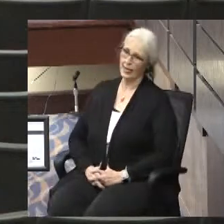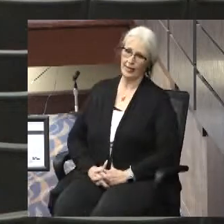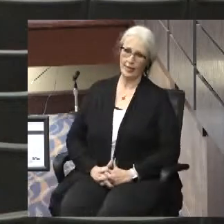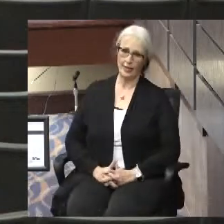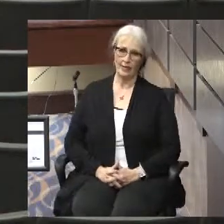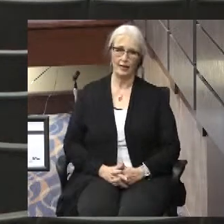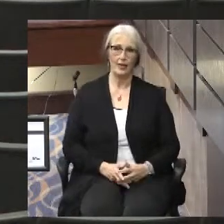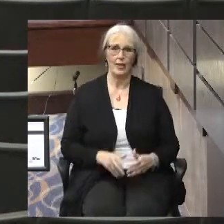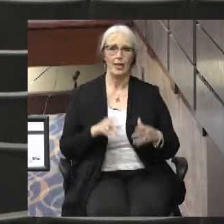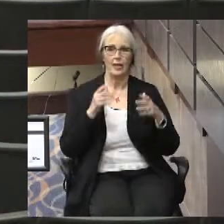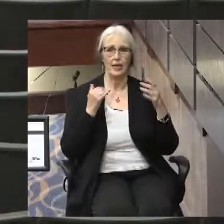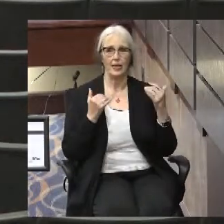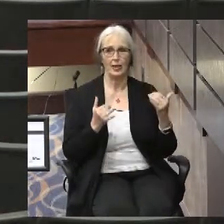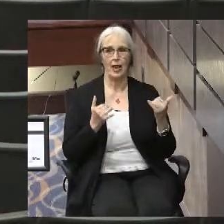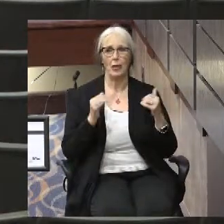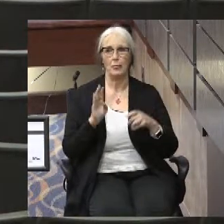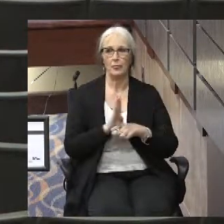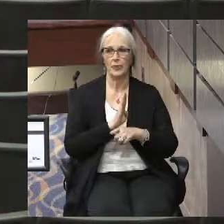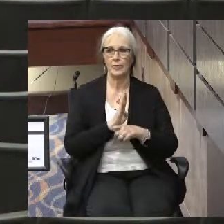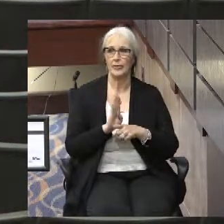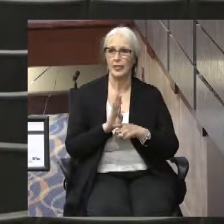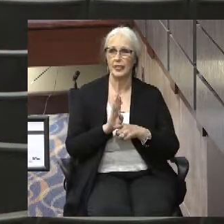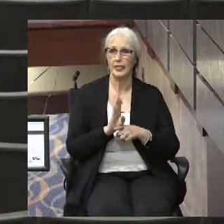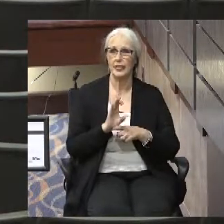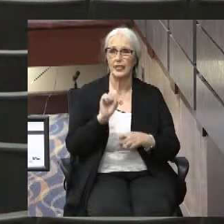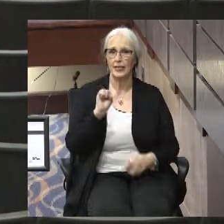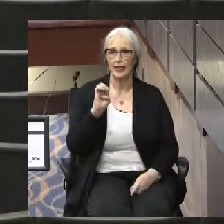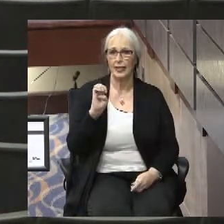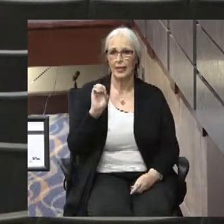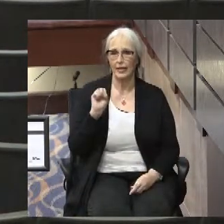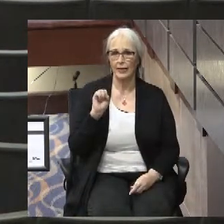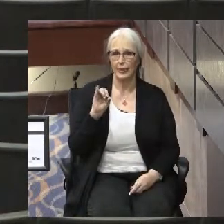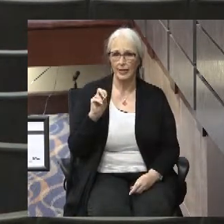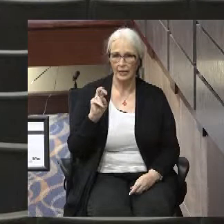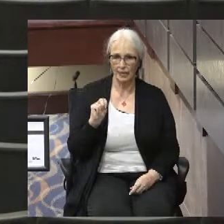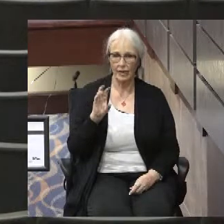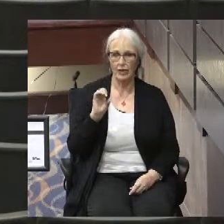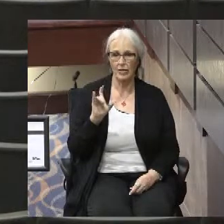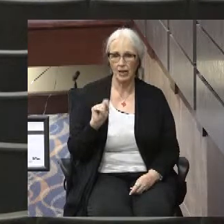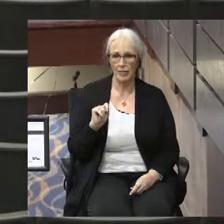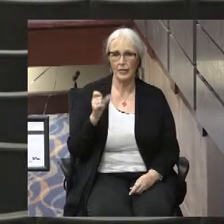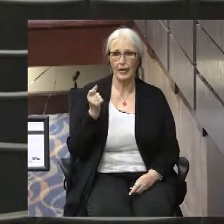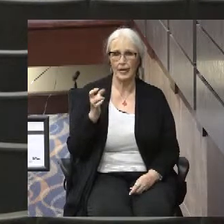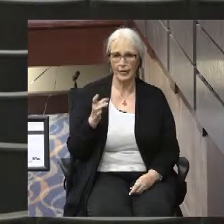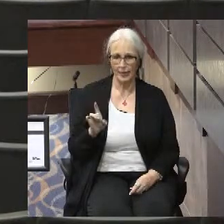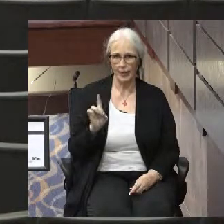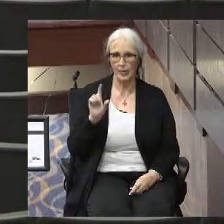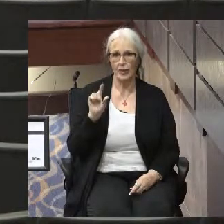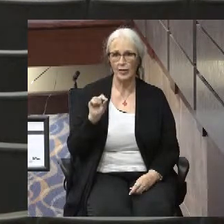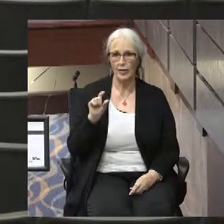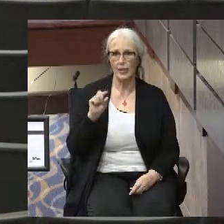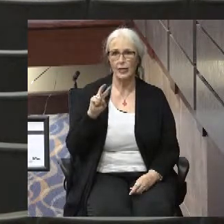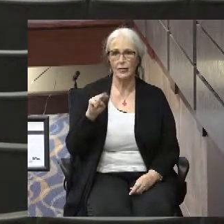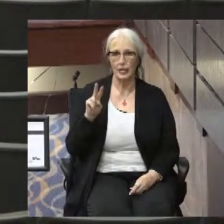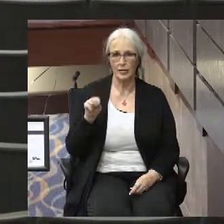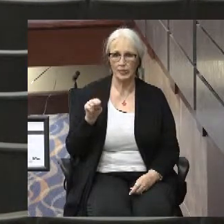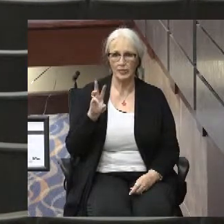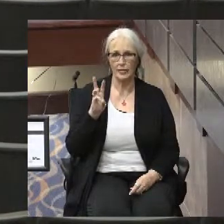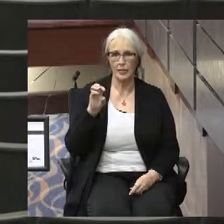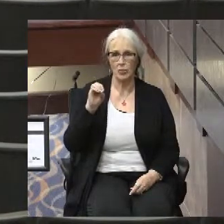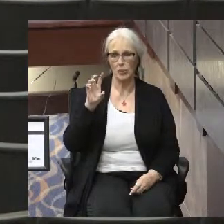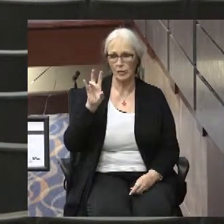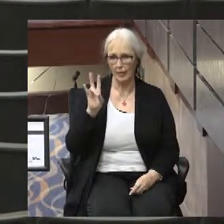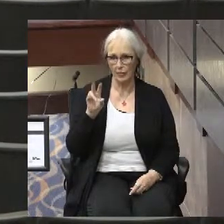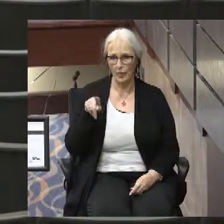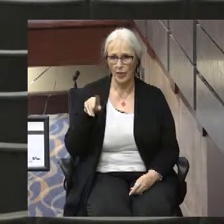We will now call the business session of the October 18th, 2022 meeting to order at 6:07 p.m. All